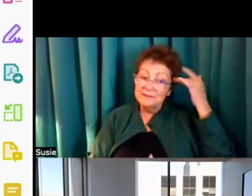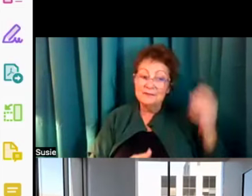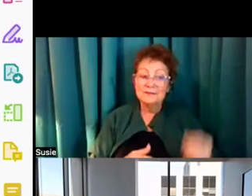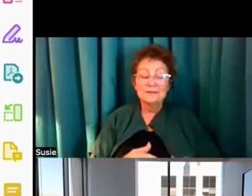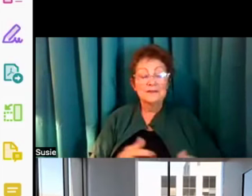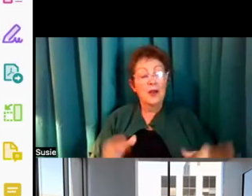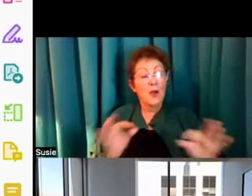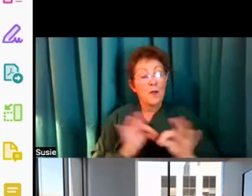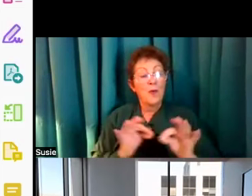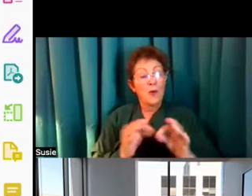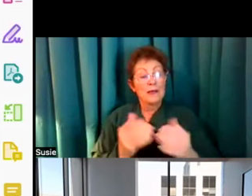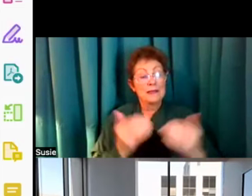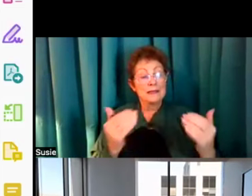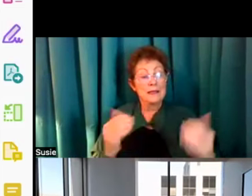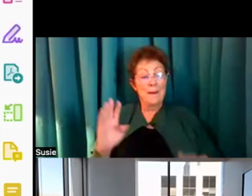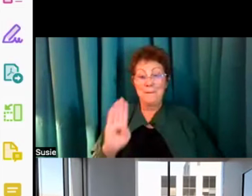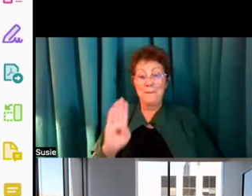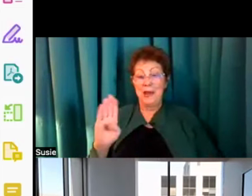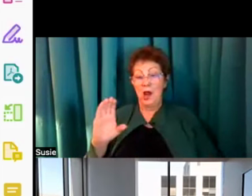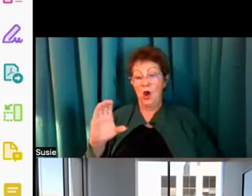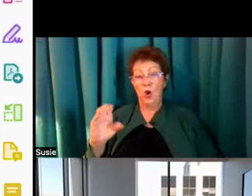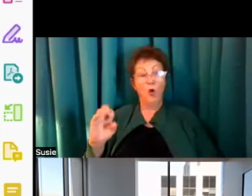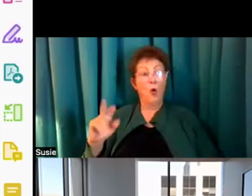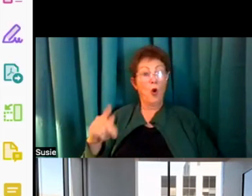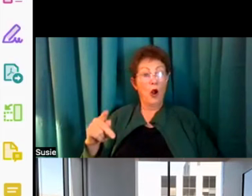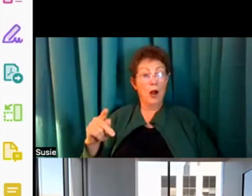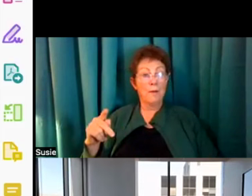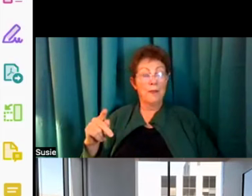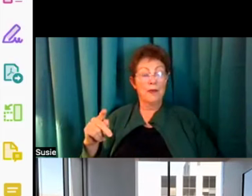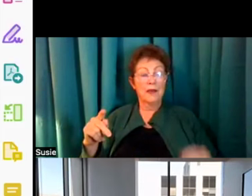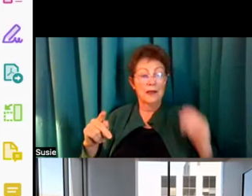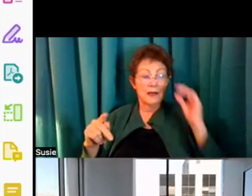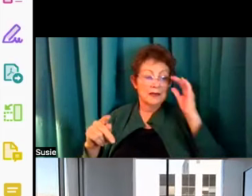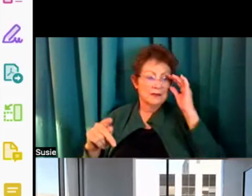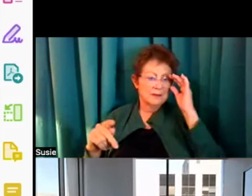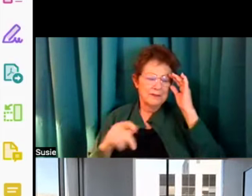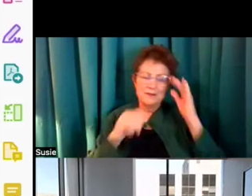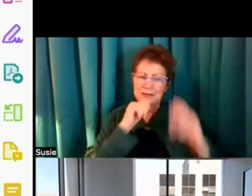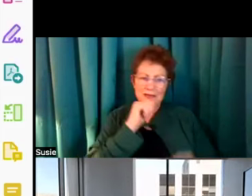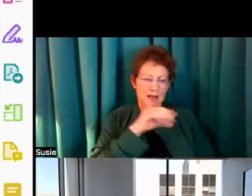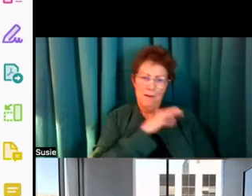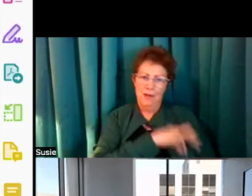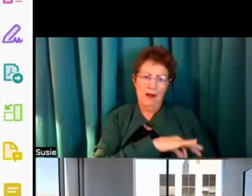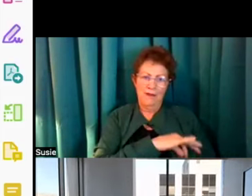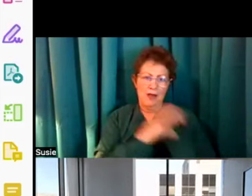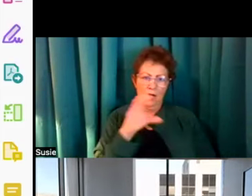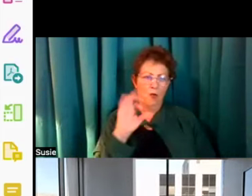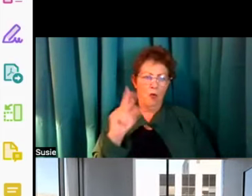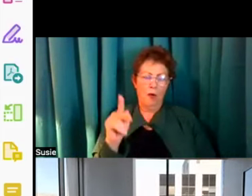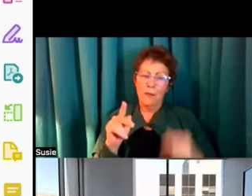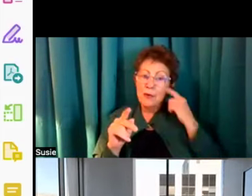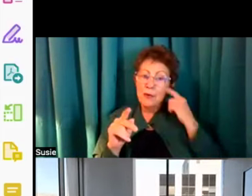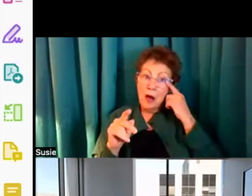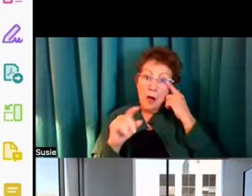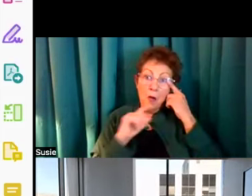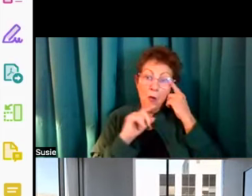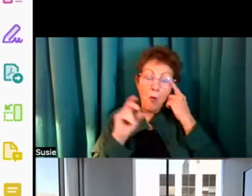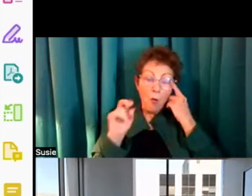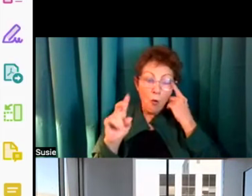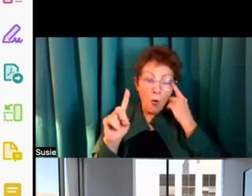Important distinction: a B Corp is not a benefit corporation necessarily, or a Delaware Public